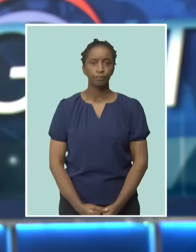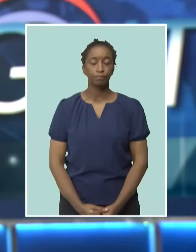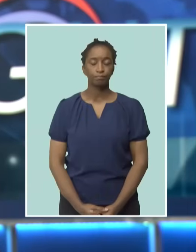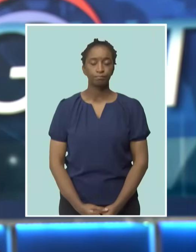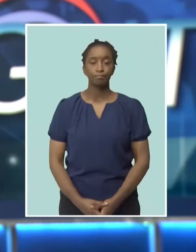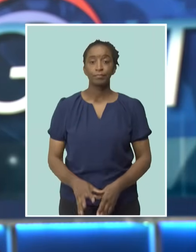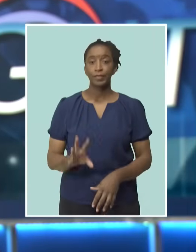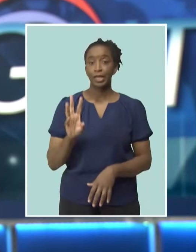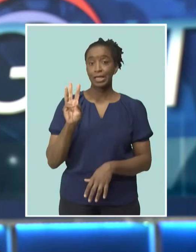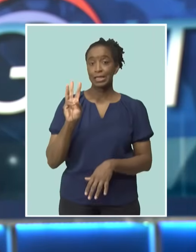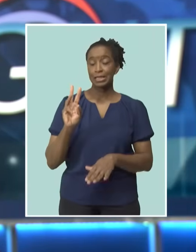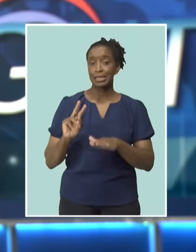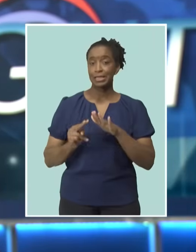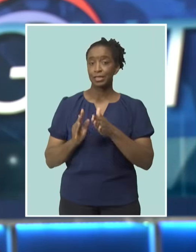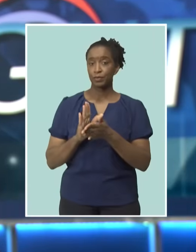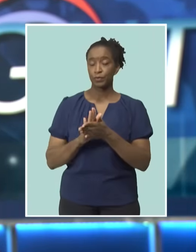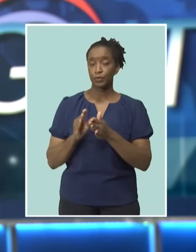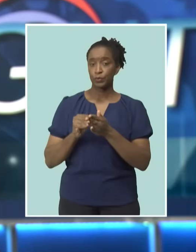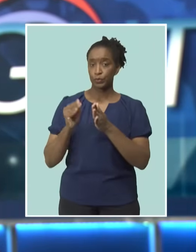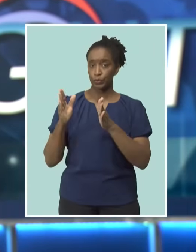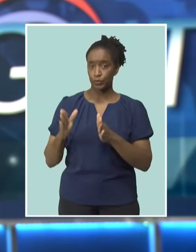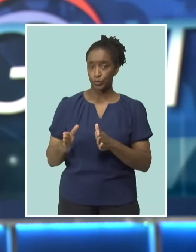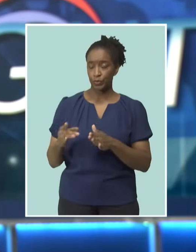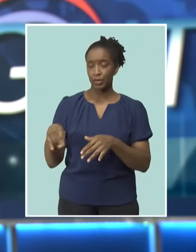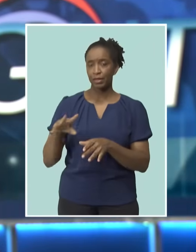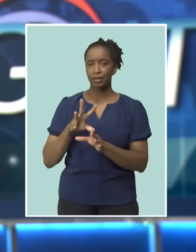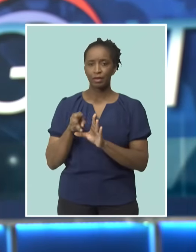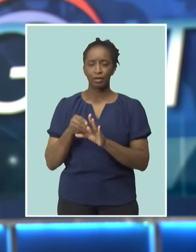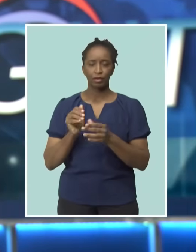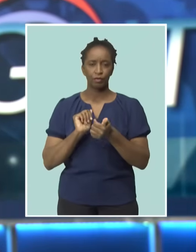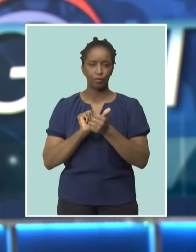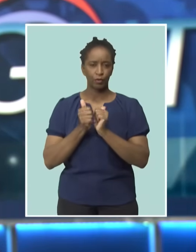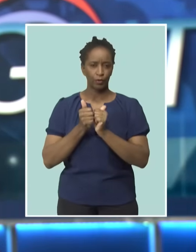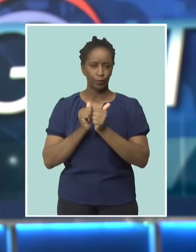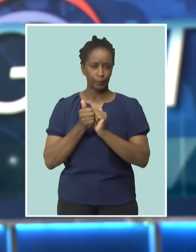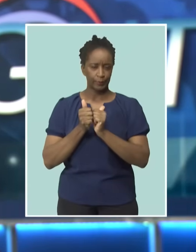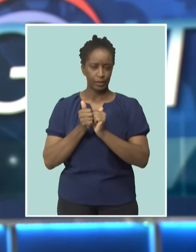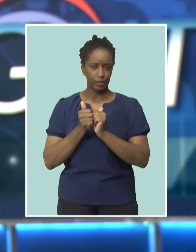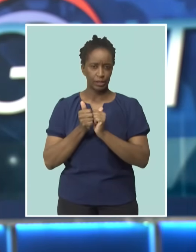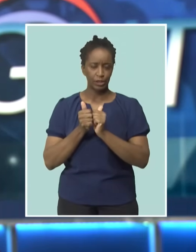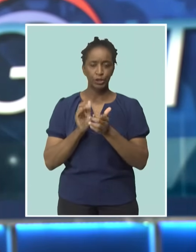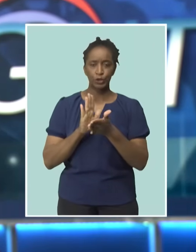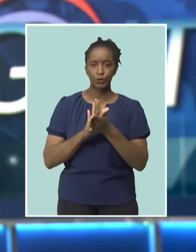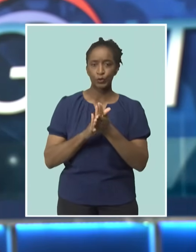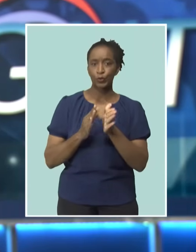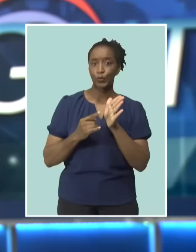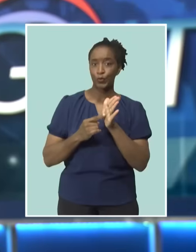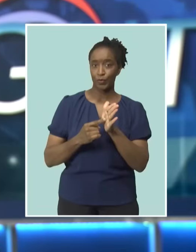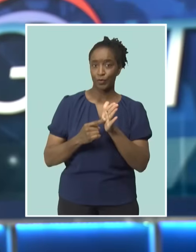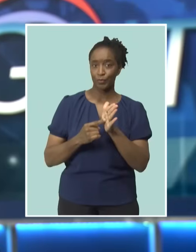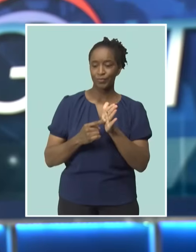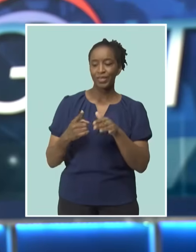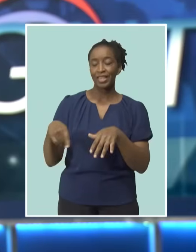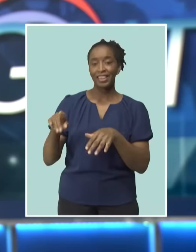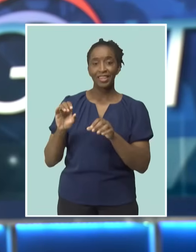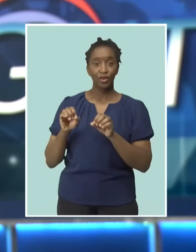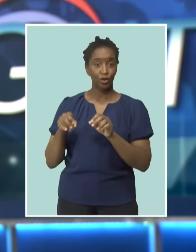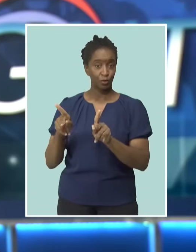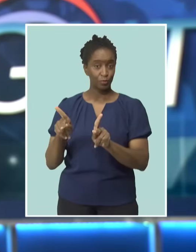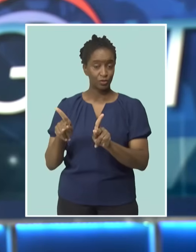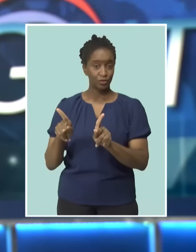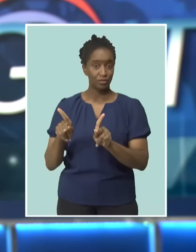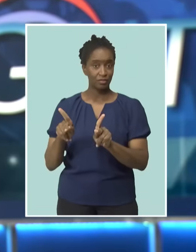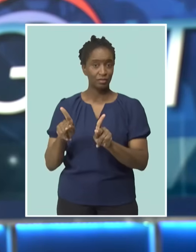6 secondary school students who competed in the school's rep competition have been given the opportunity to work